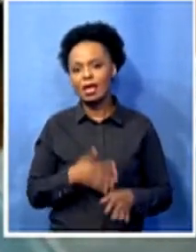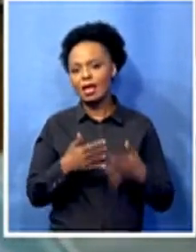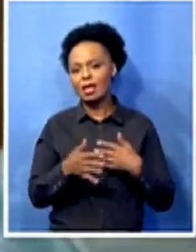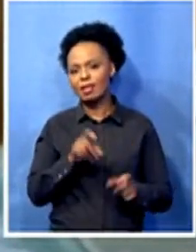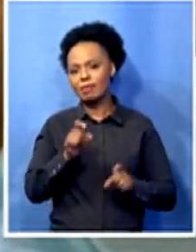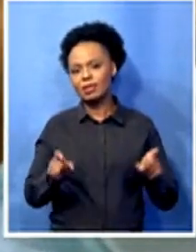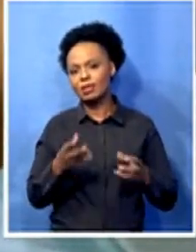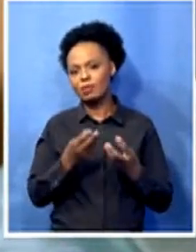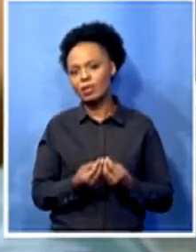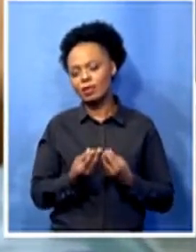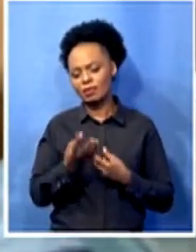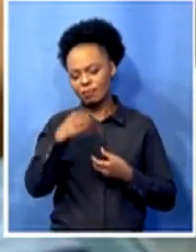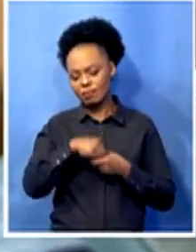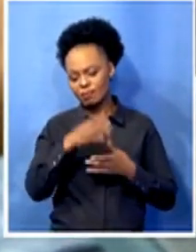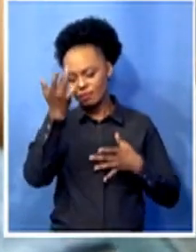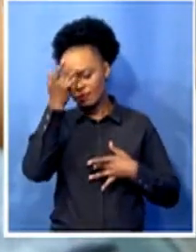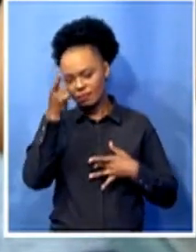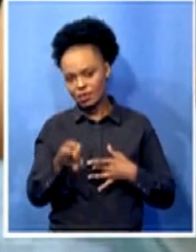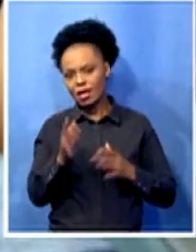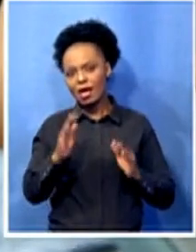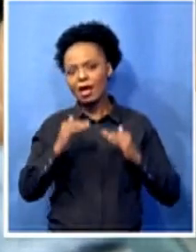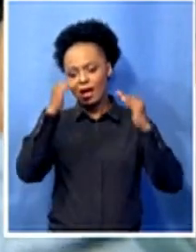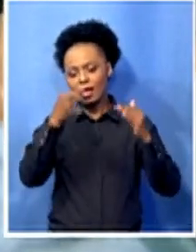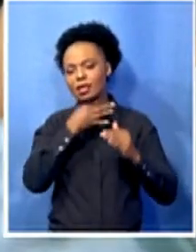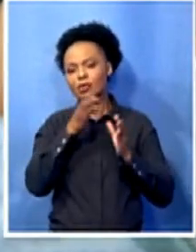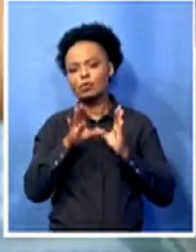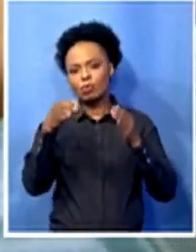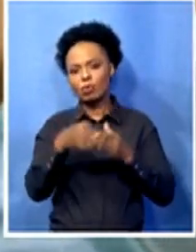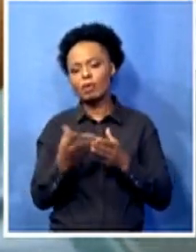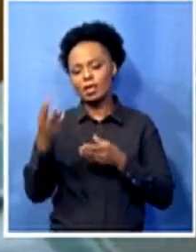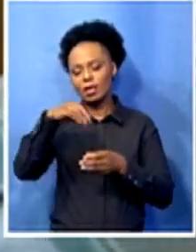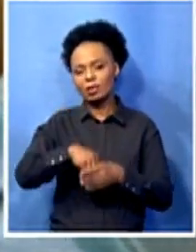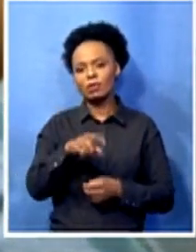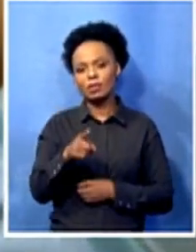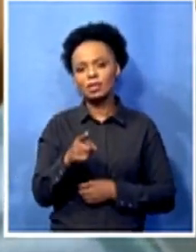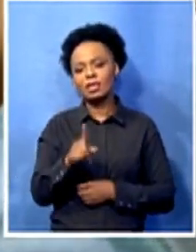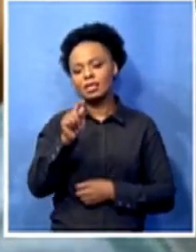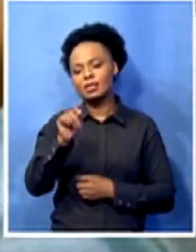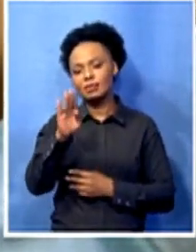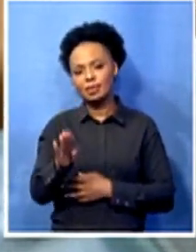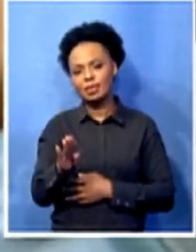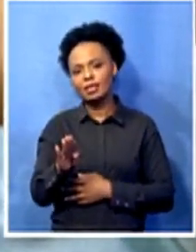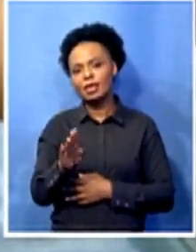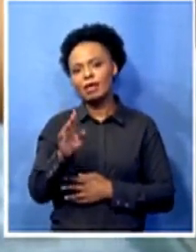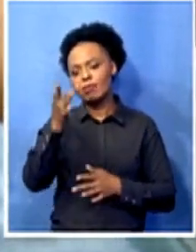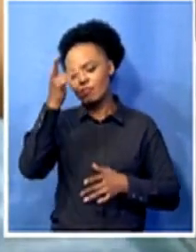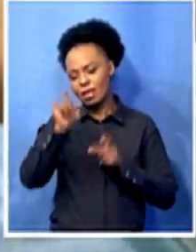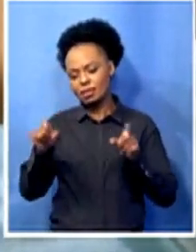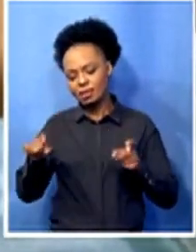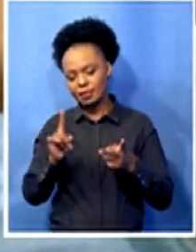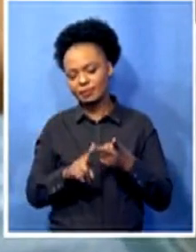high-risk groups, including previous TB patients and their household contacts, to be tested for